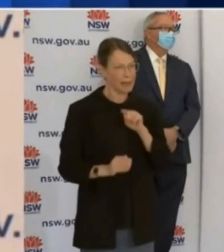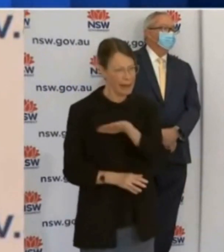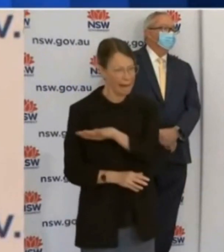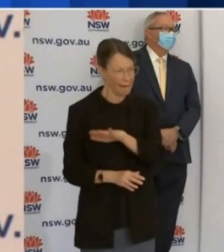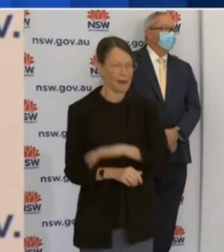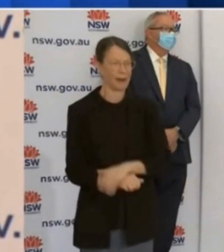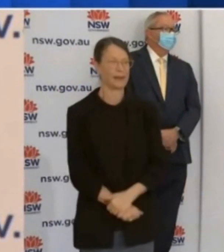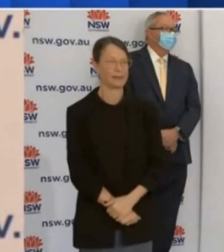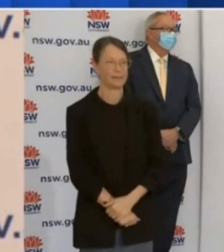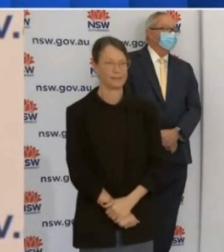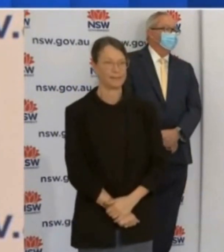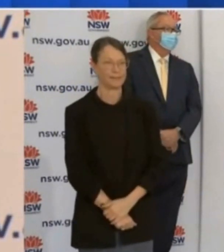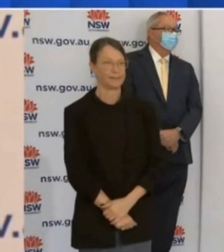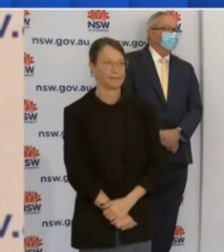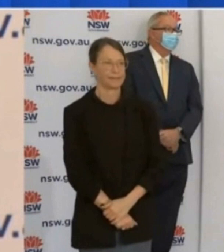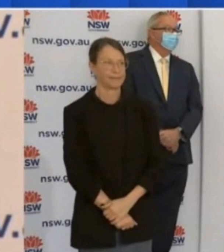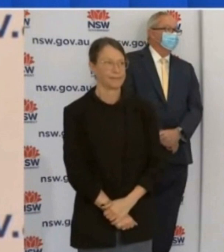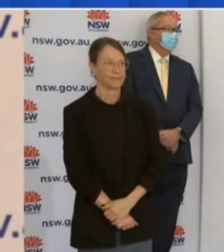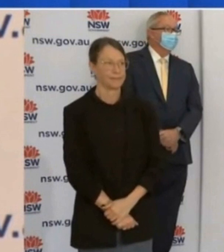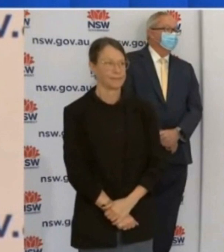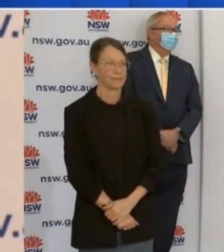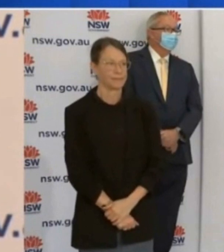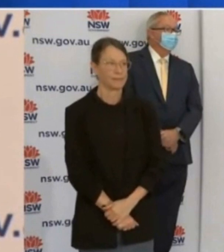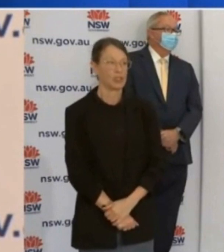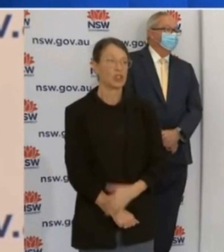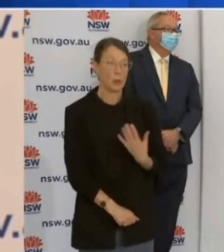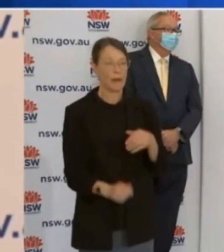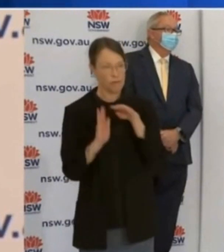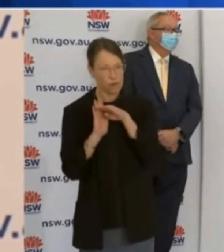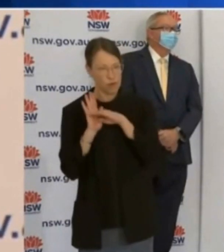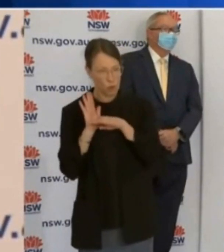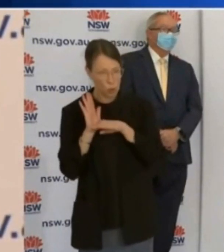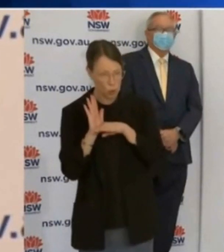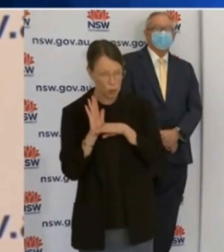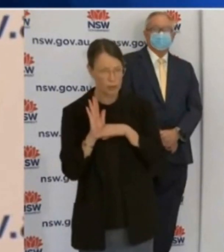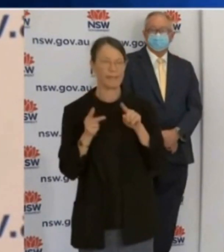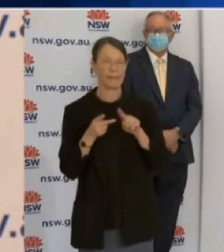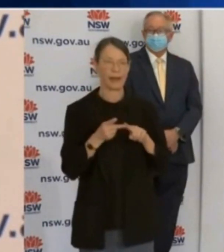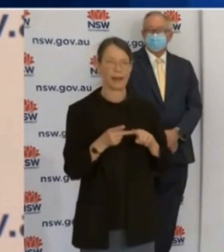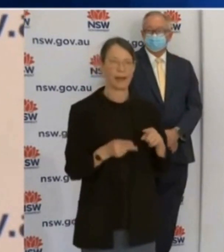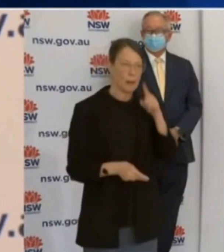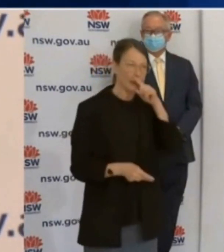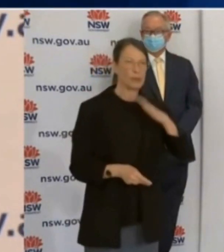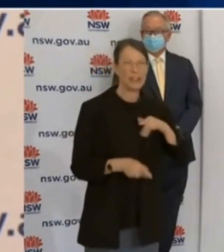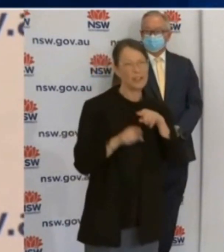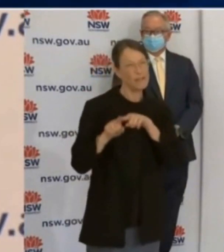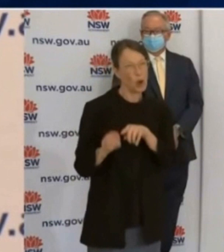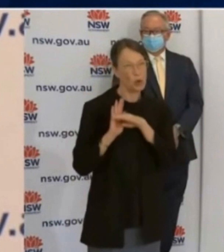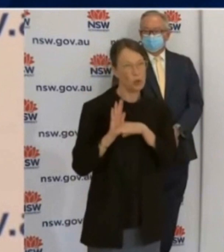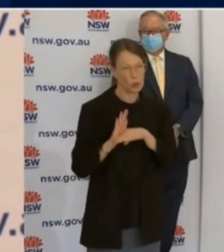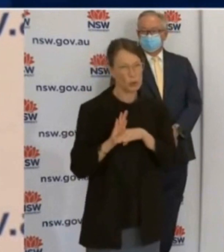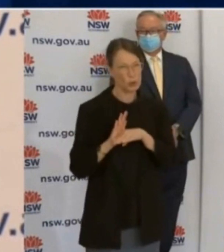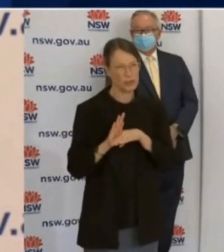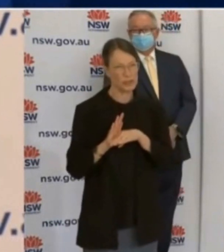issue of the orders and what are the rules, and there's the issue of the community complying with those. Now, as I said, a large proportion of the community